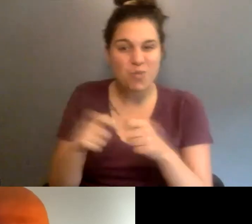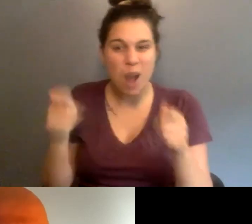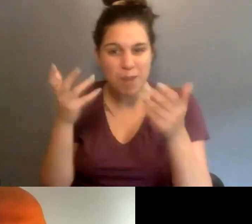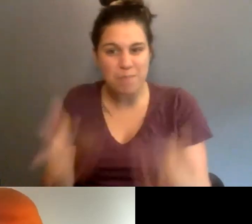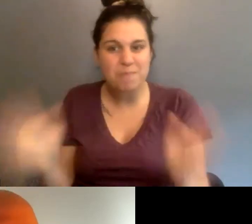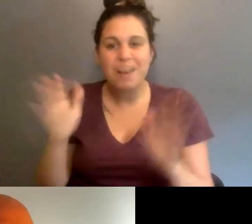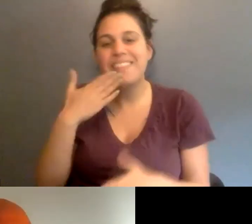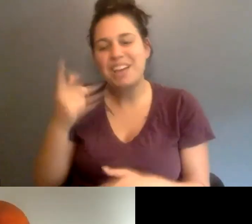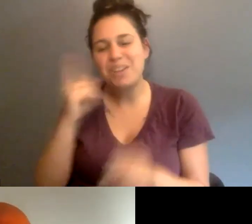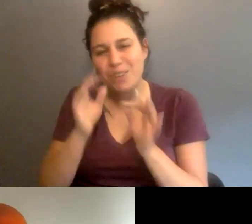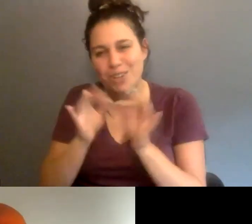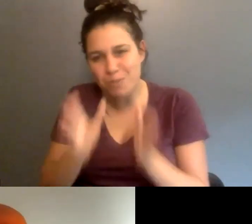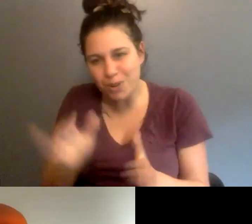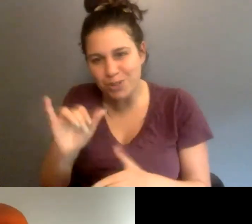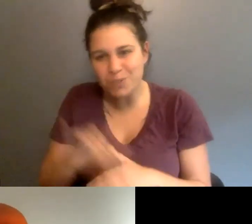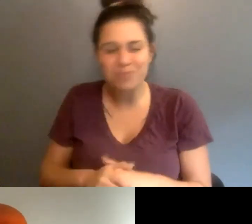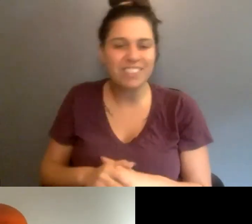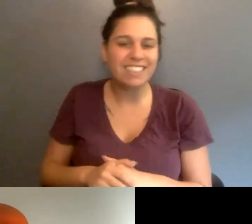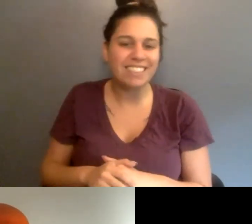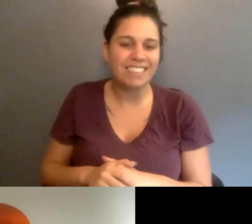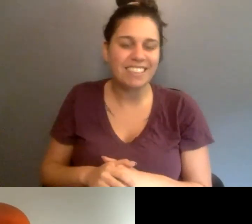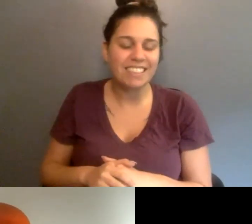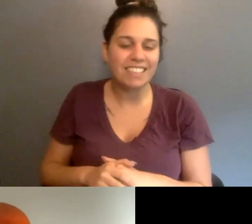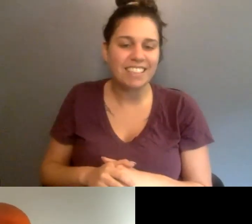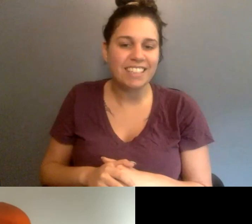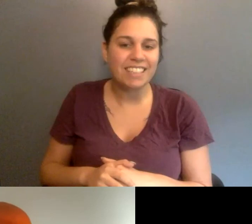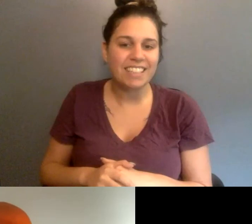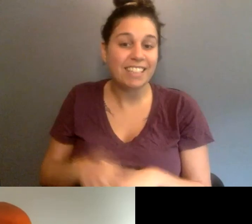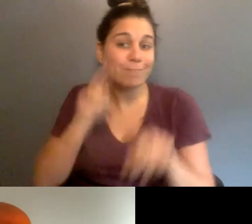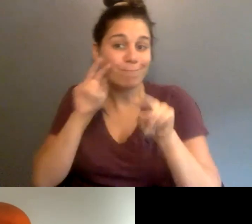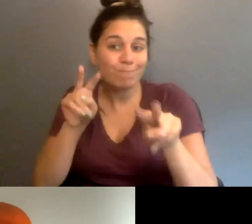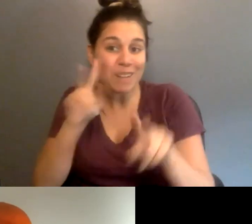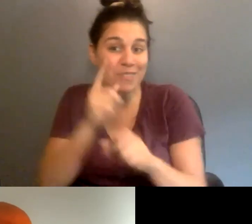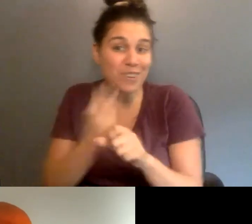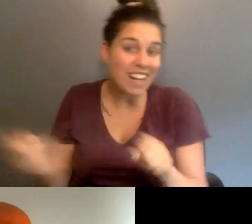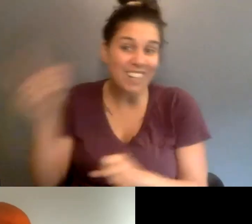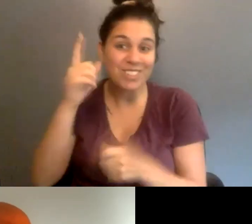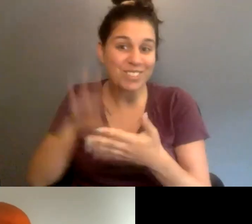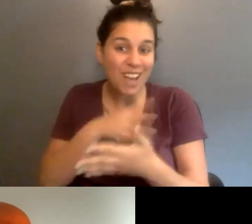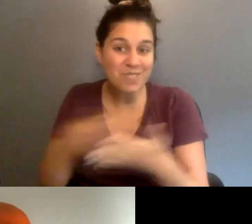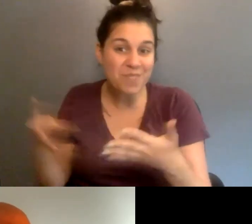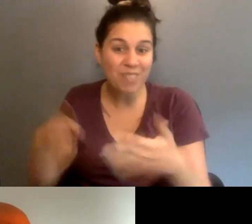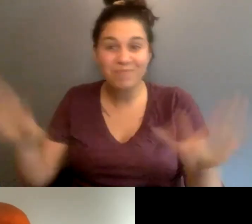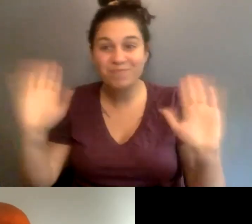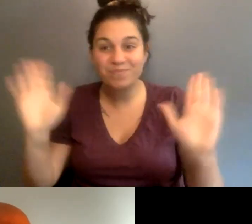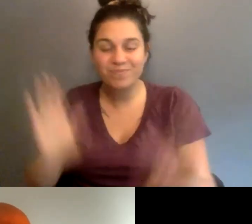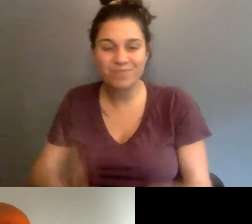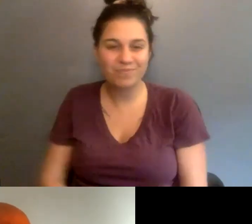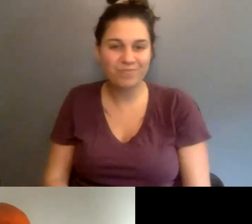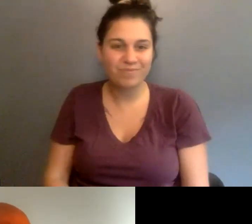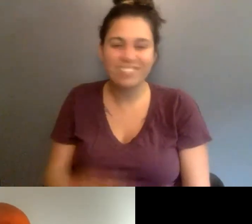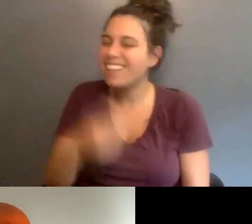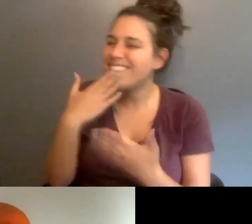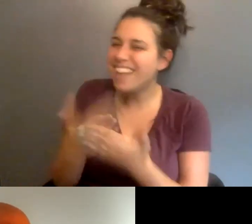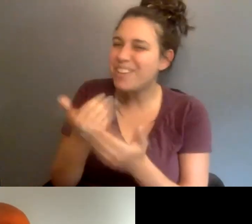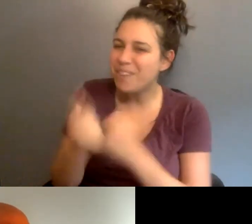the interpreters today. And please stay tuned for next year's schedule. Have a good day. Thank you, everyone.